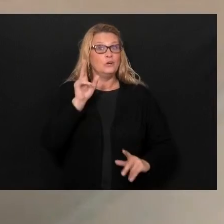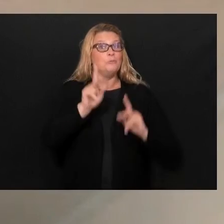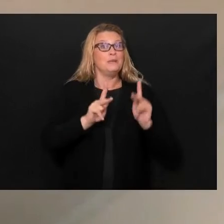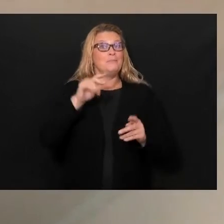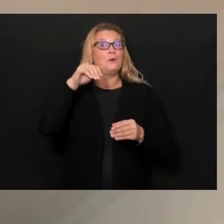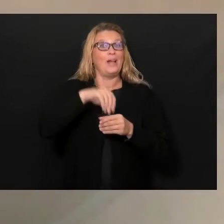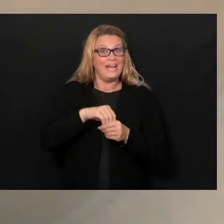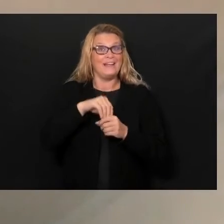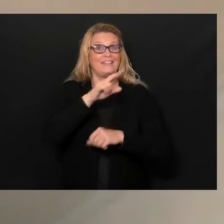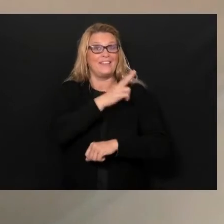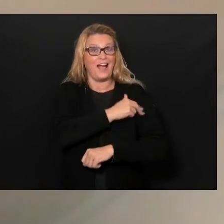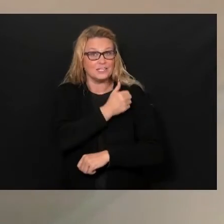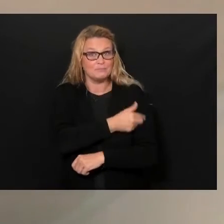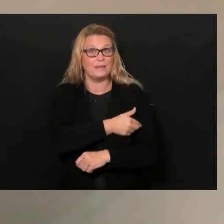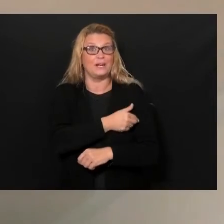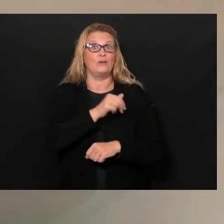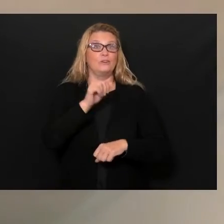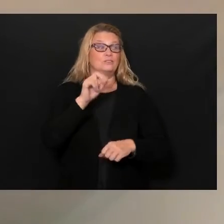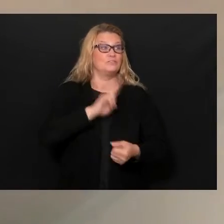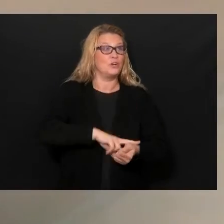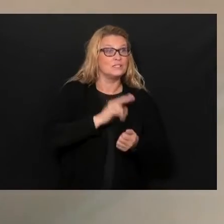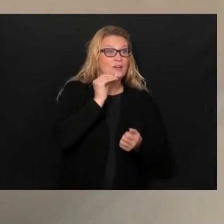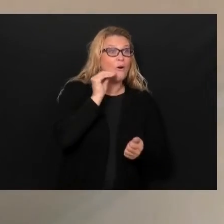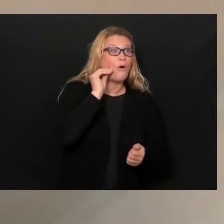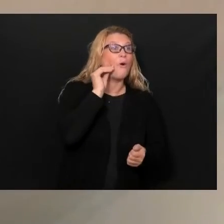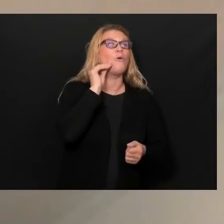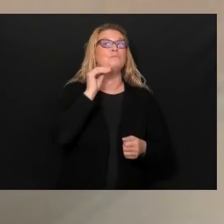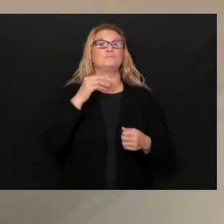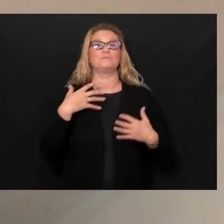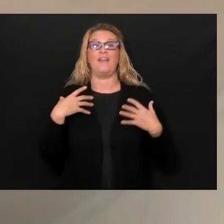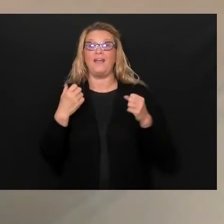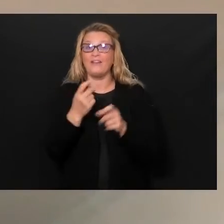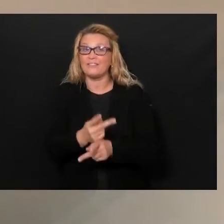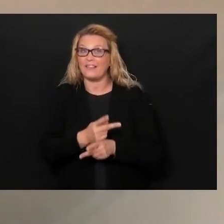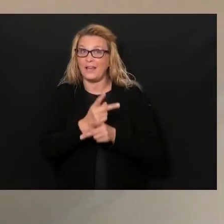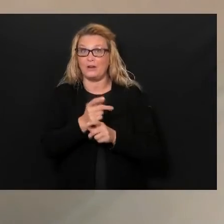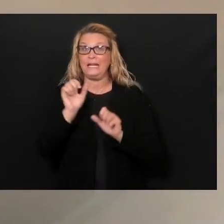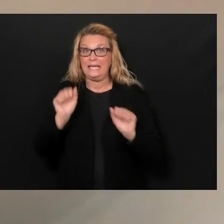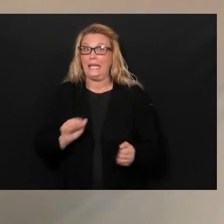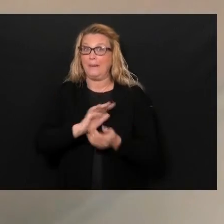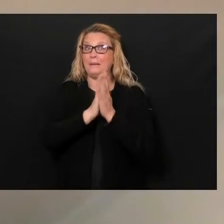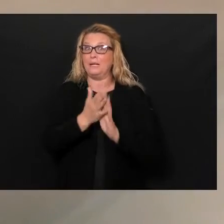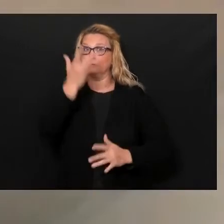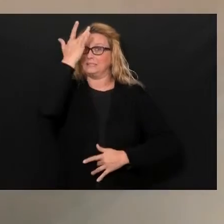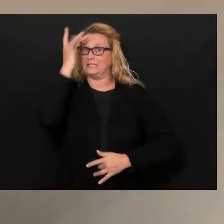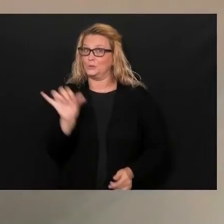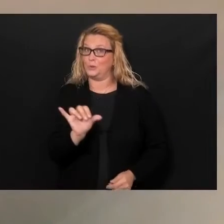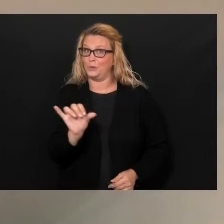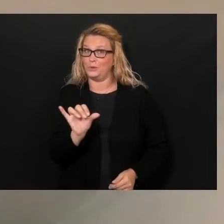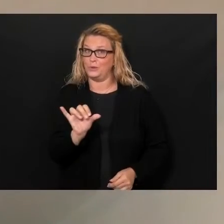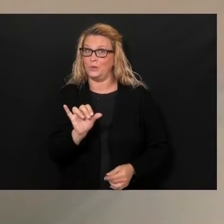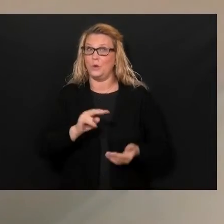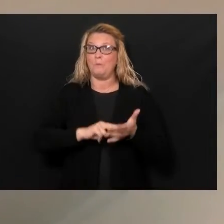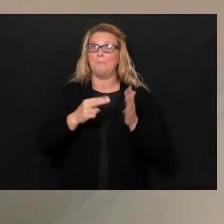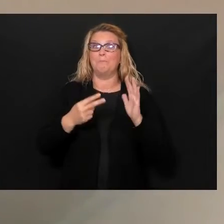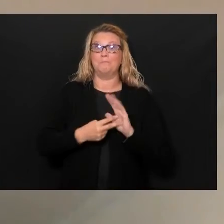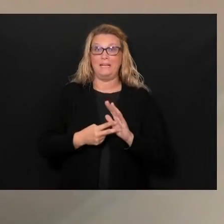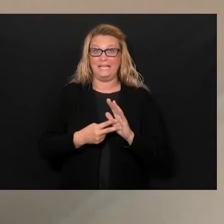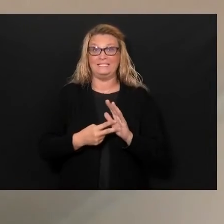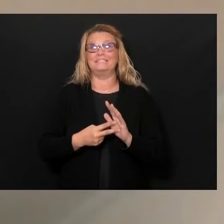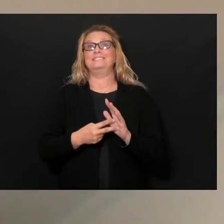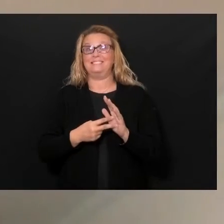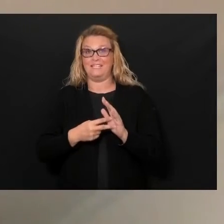or in healthcare settings or in nursing home settings also can get sick, which places a further burden on